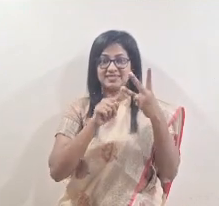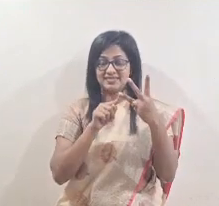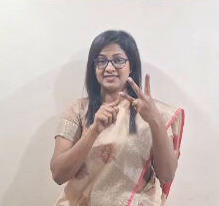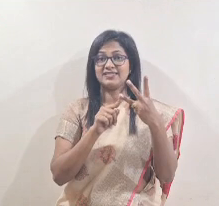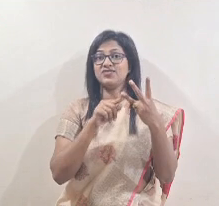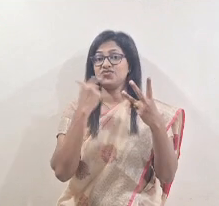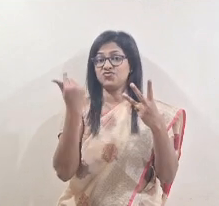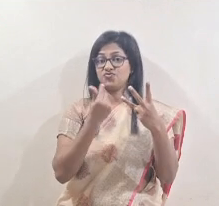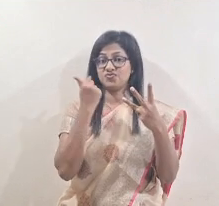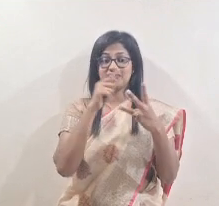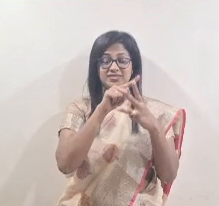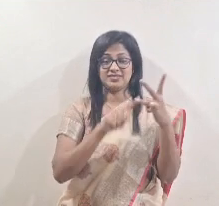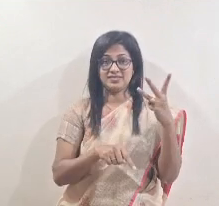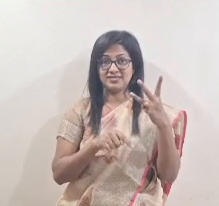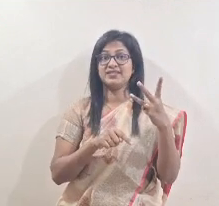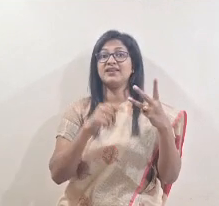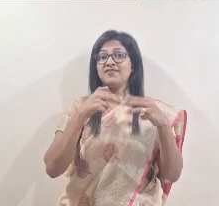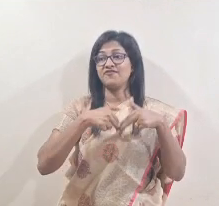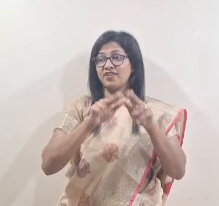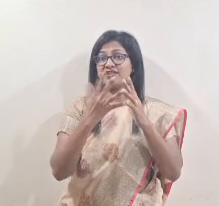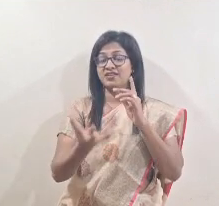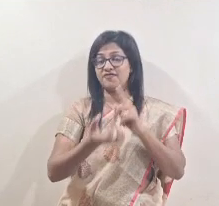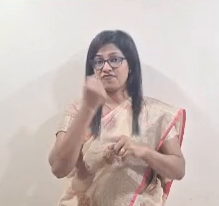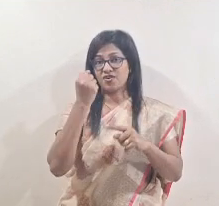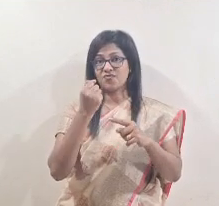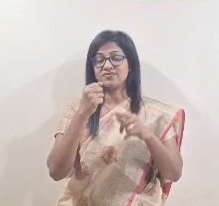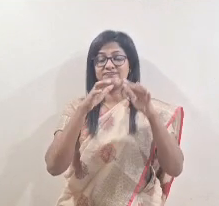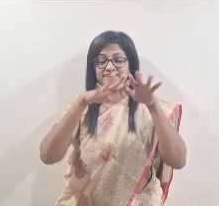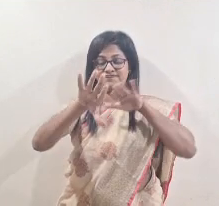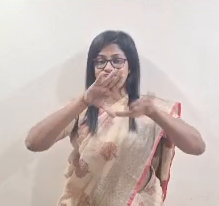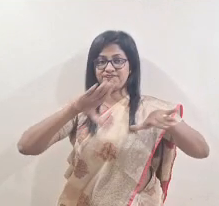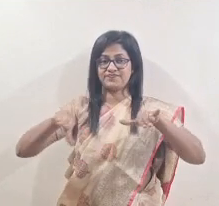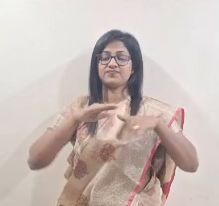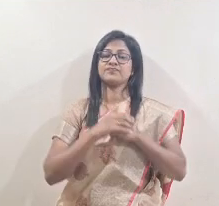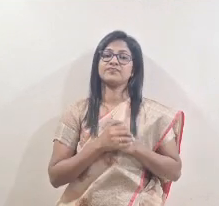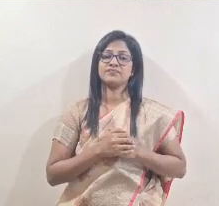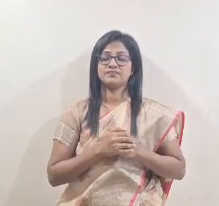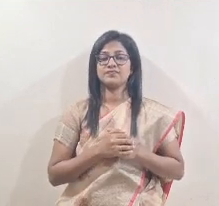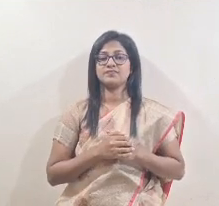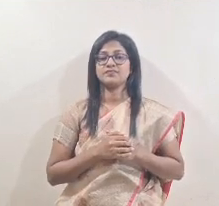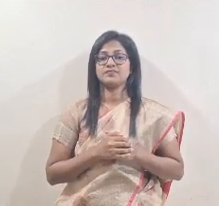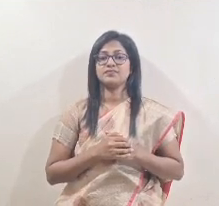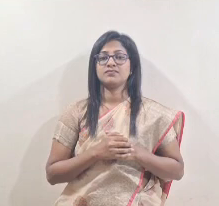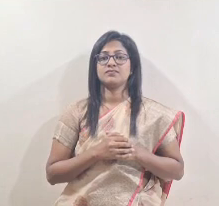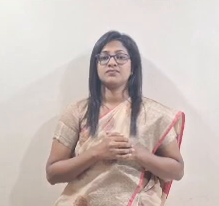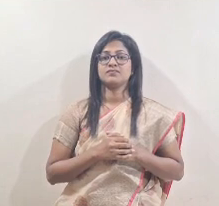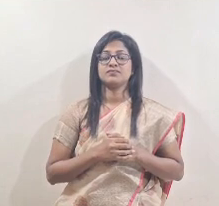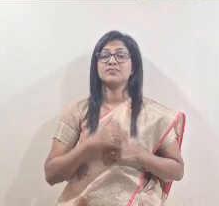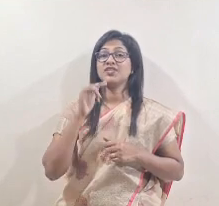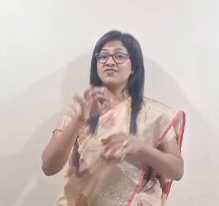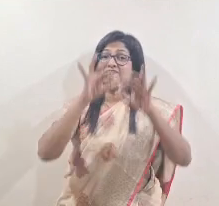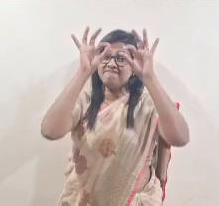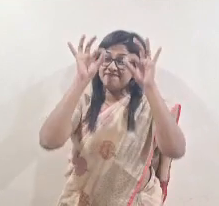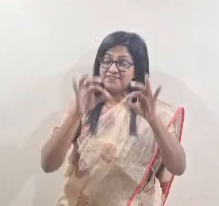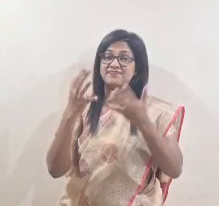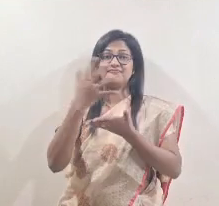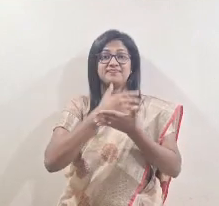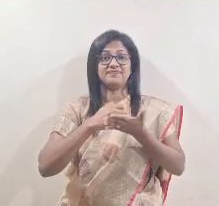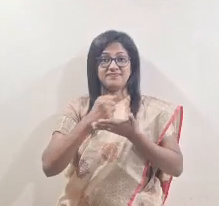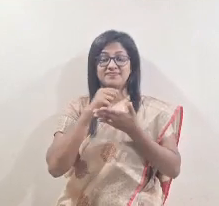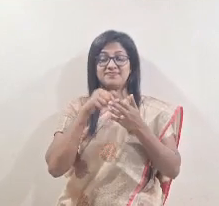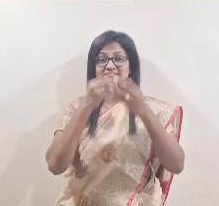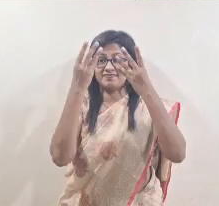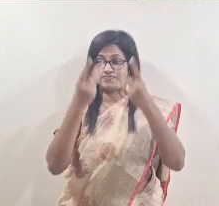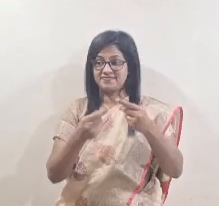factor which I've finally found to estimate disaggregate the emissions. So for precise estimation, we